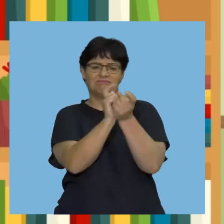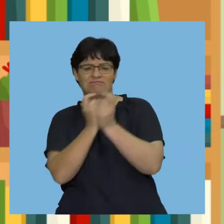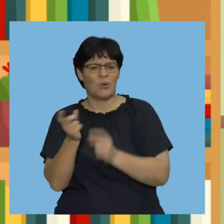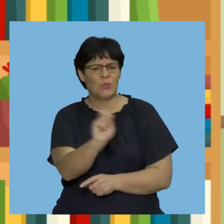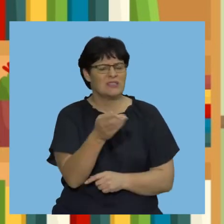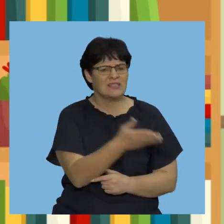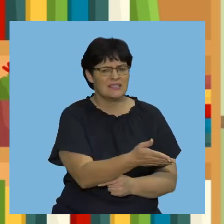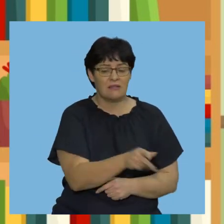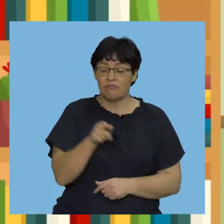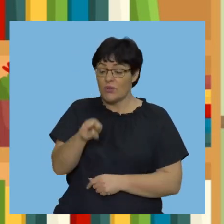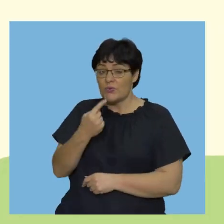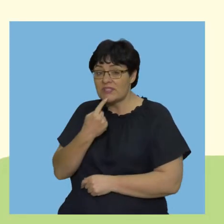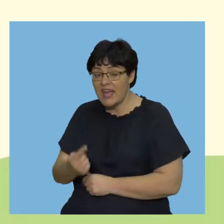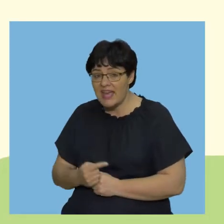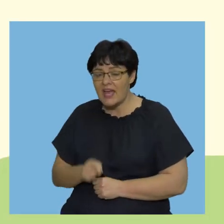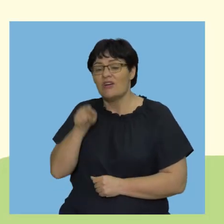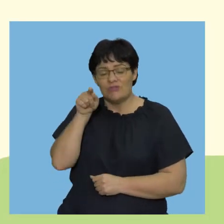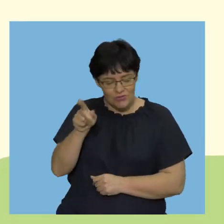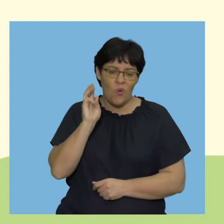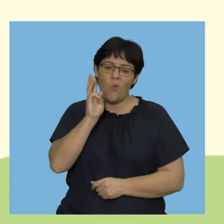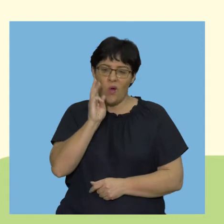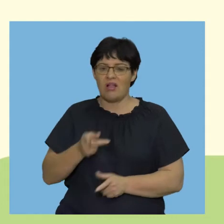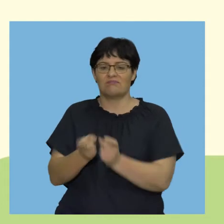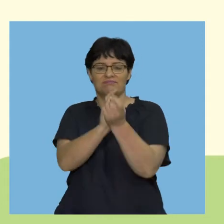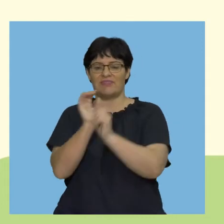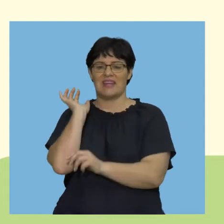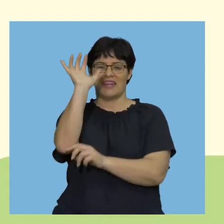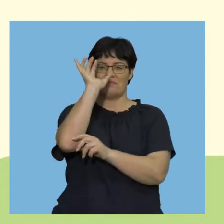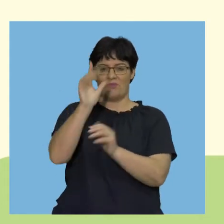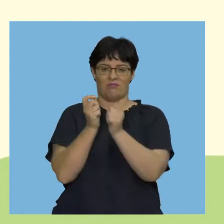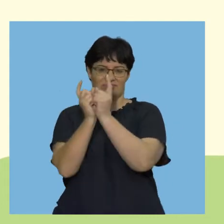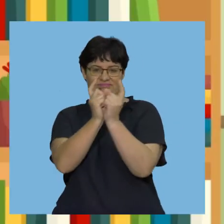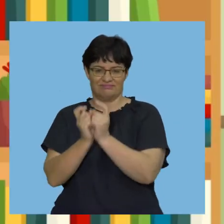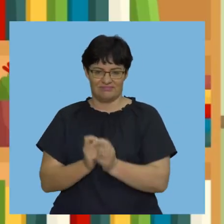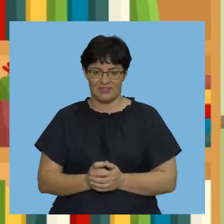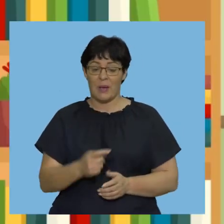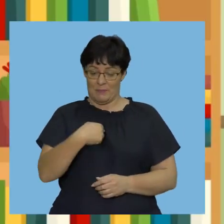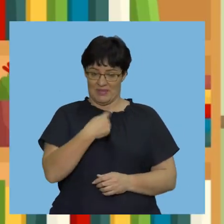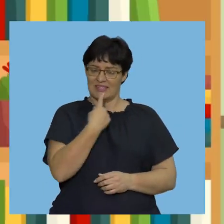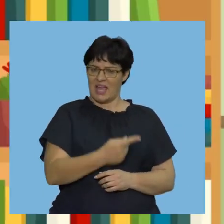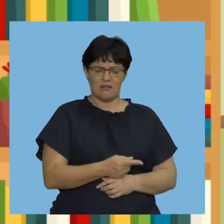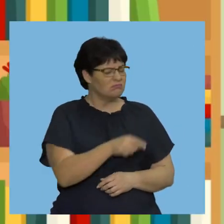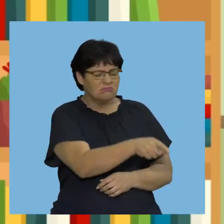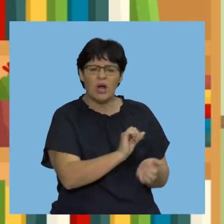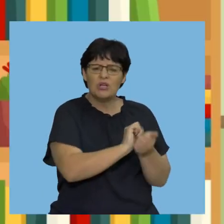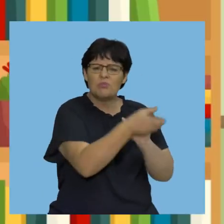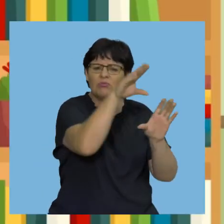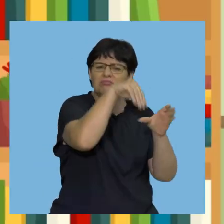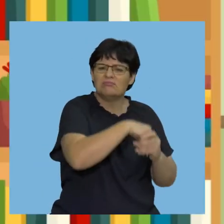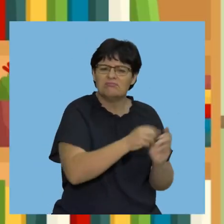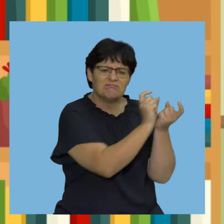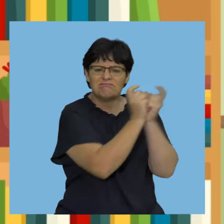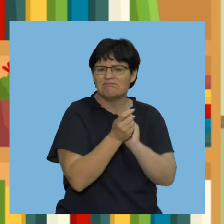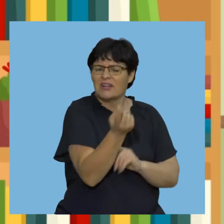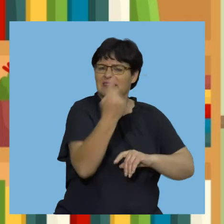day? You say, she was going to play a netball match. I say, what sports game was